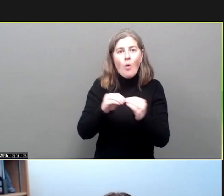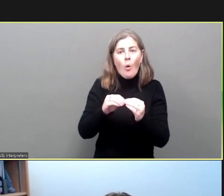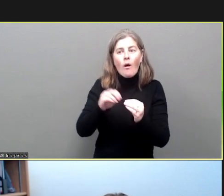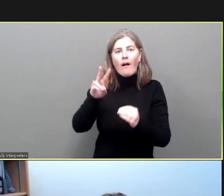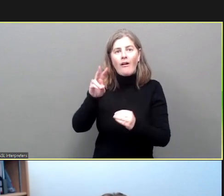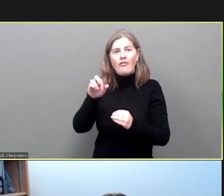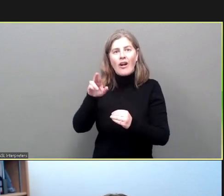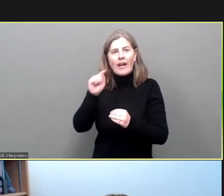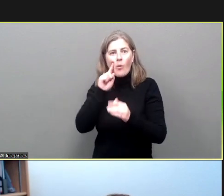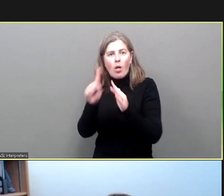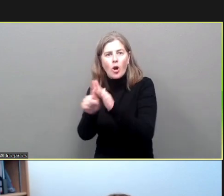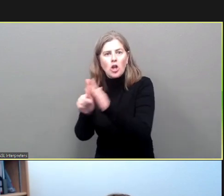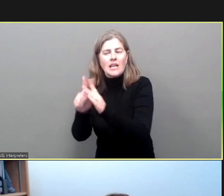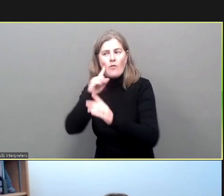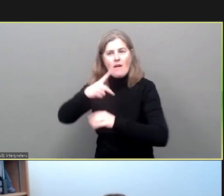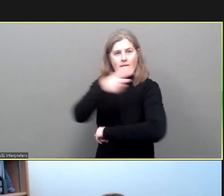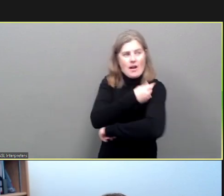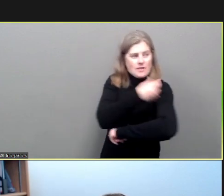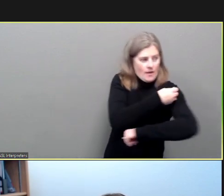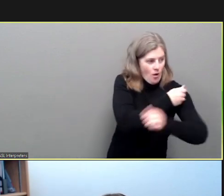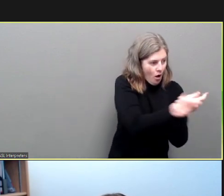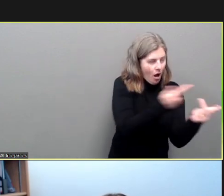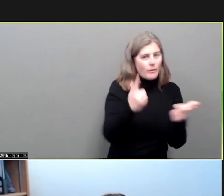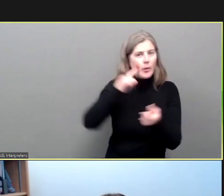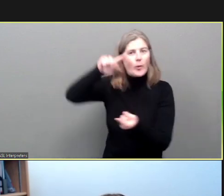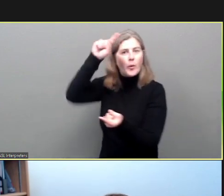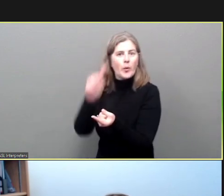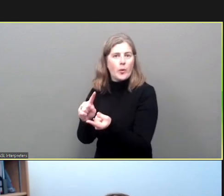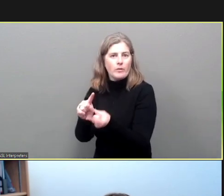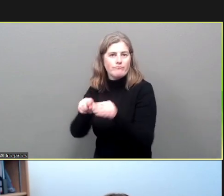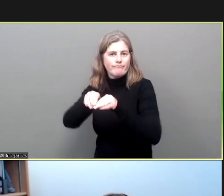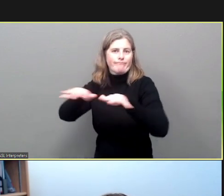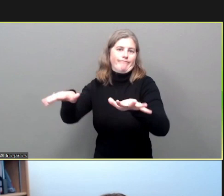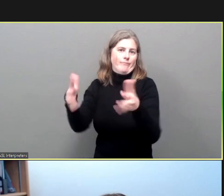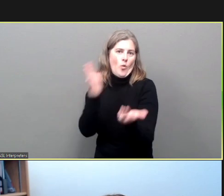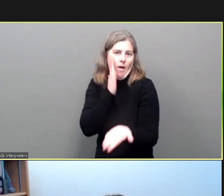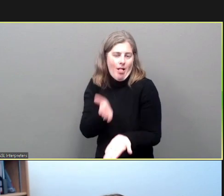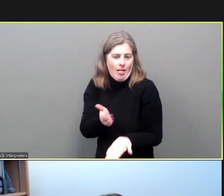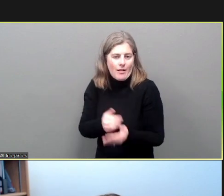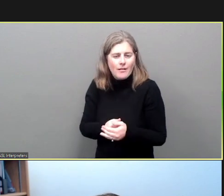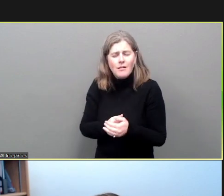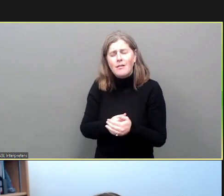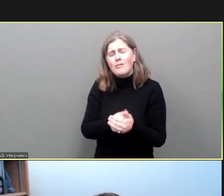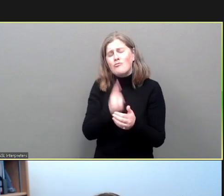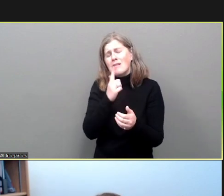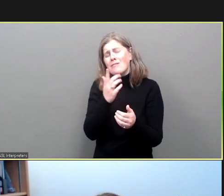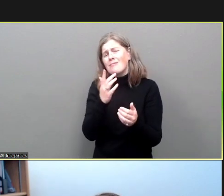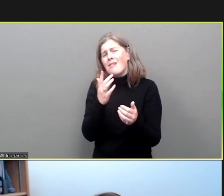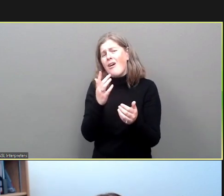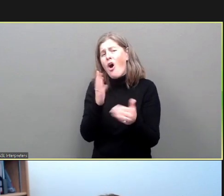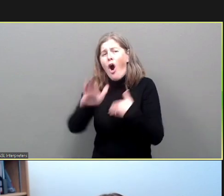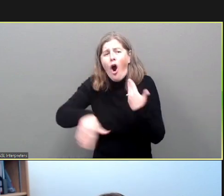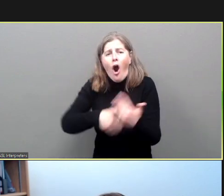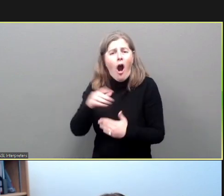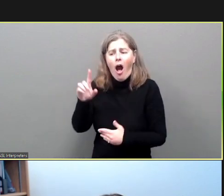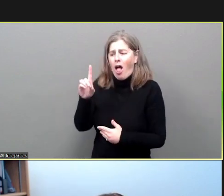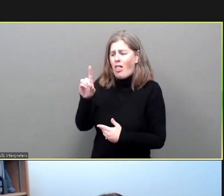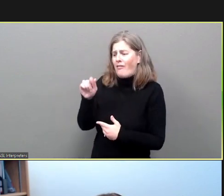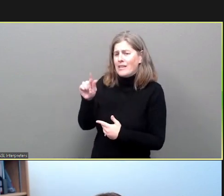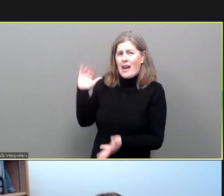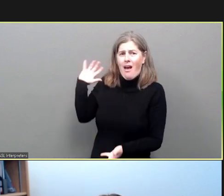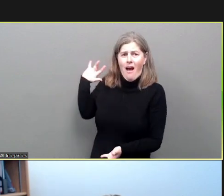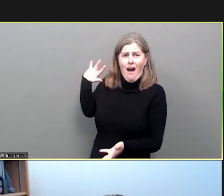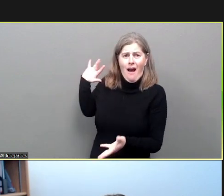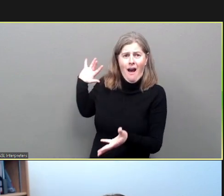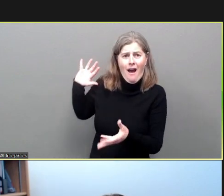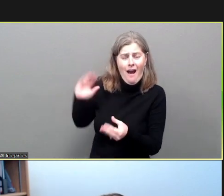will emerge. And again, I just can't say it enough that all of the available data suggests that these vaccines